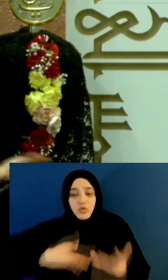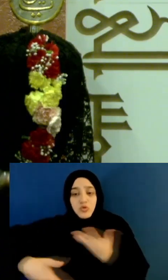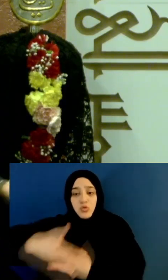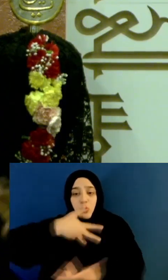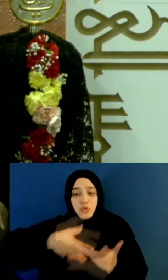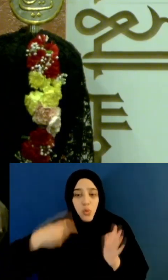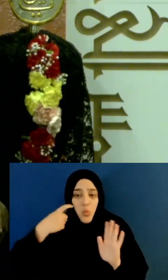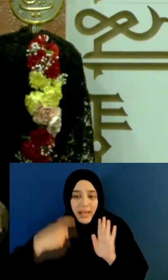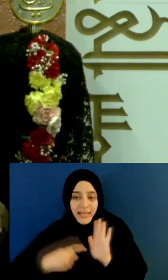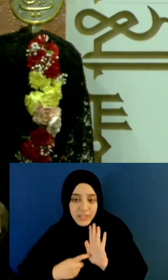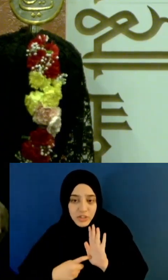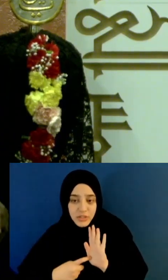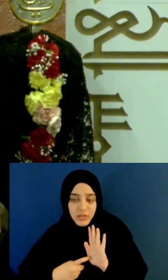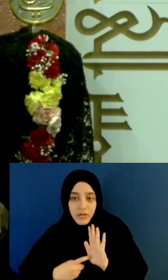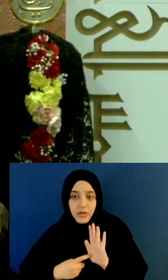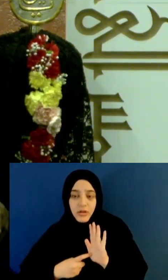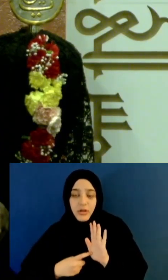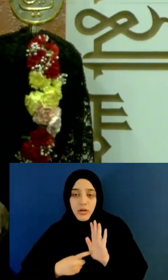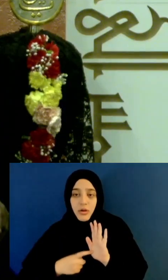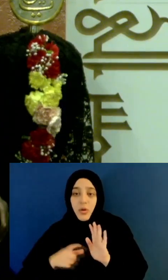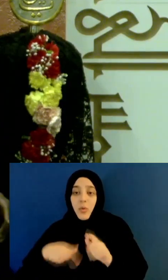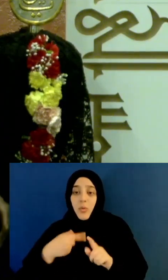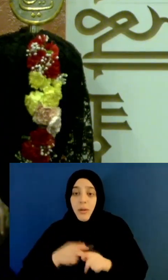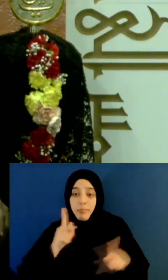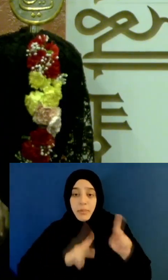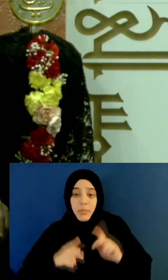When people recite, they say, wow, wow, wow, wow, wow, wow, wow, wow.